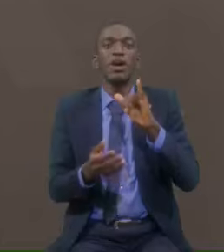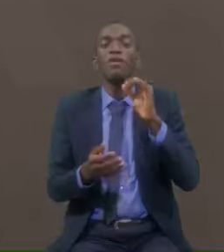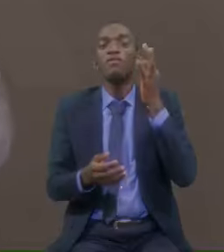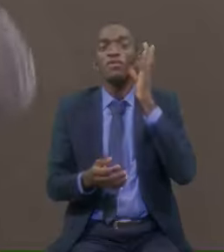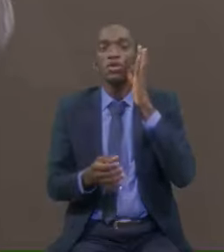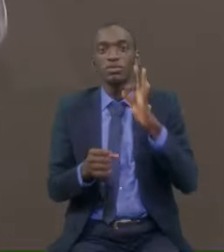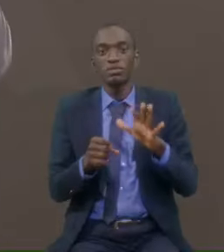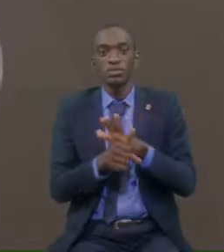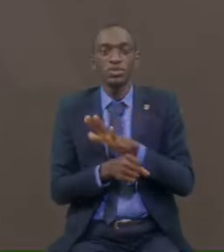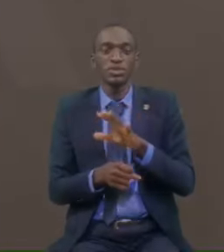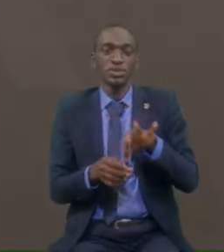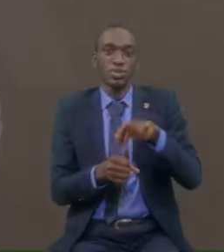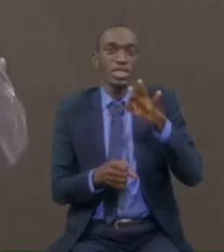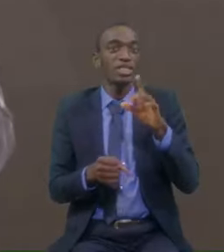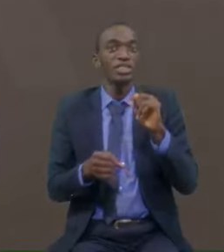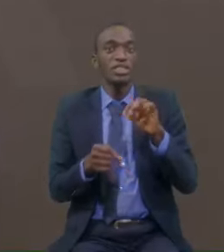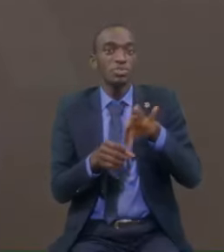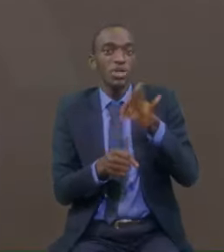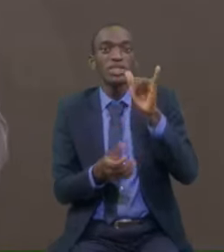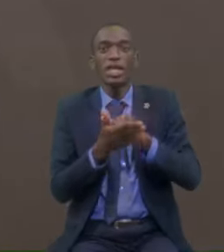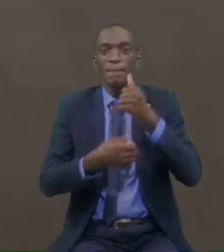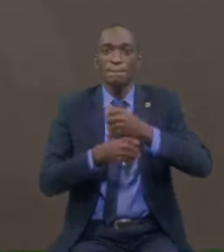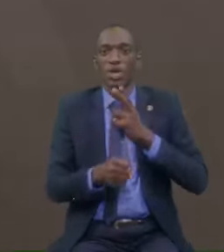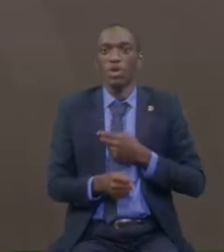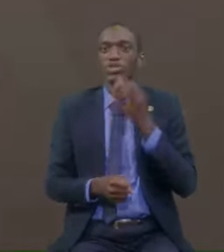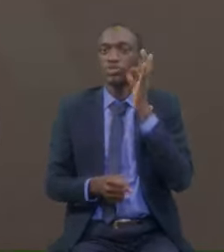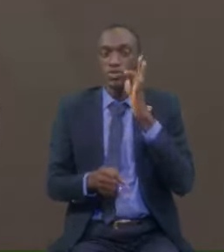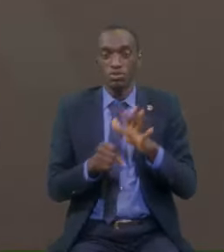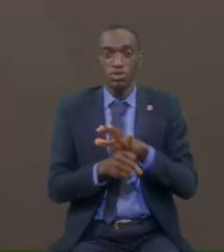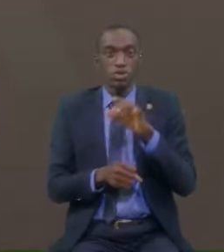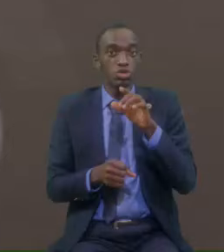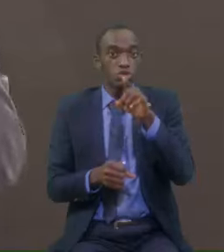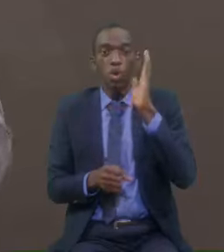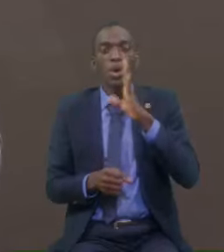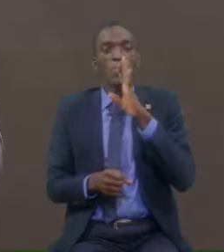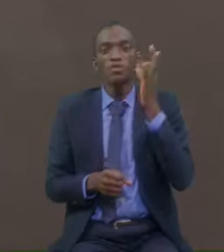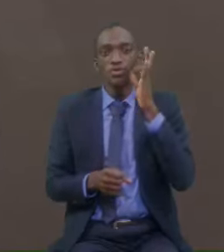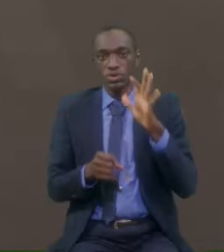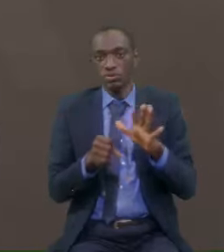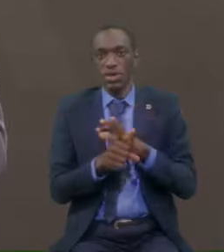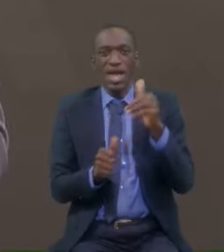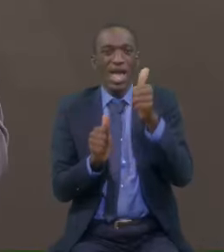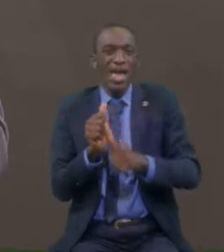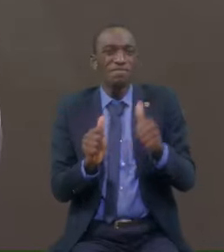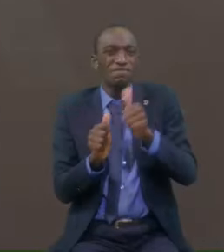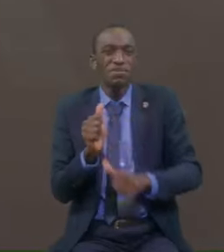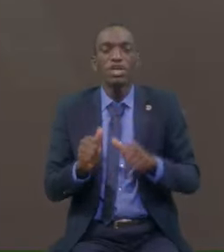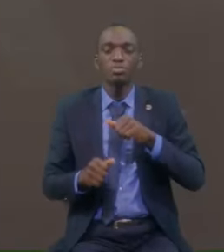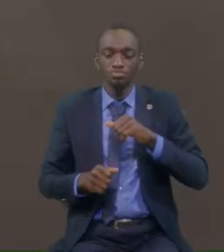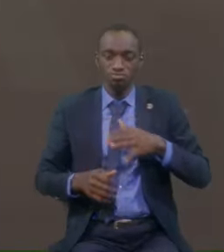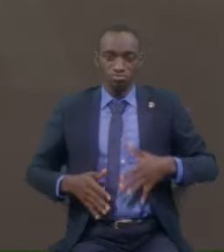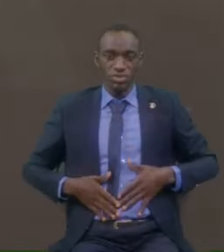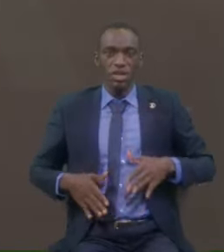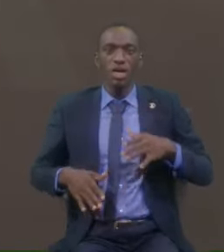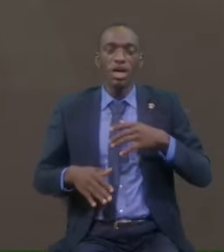be fruitful. Amen. Every barrenness in the ministry work will be taken away from